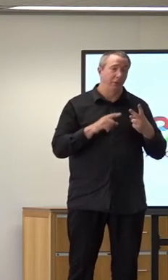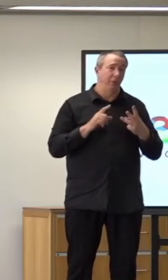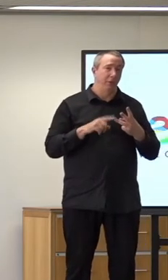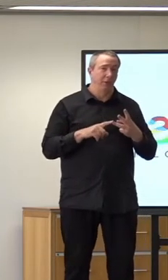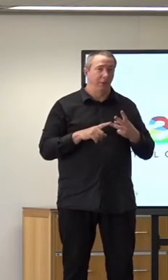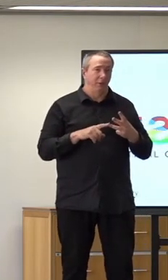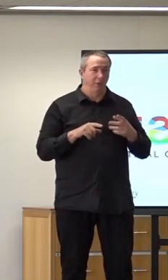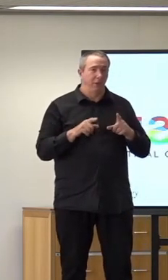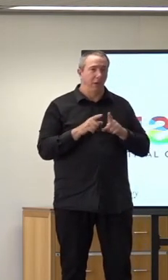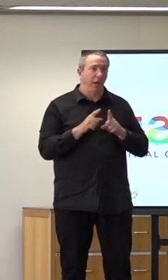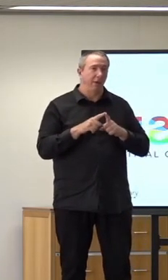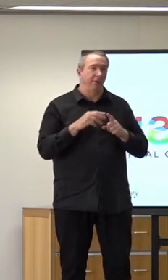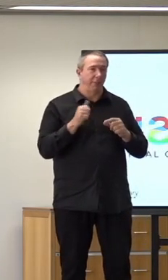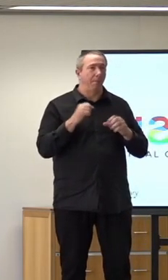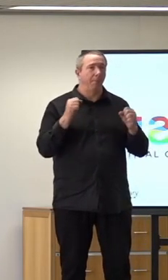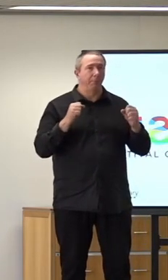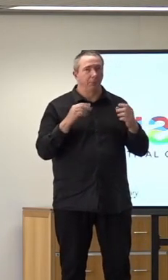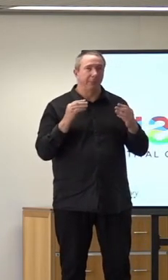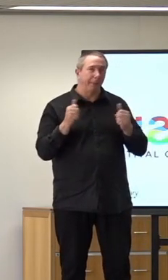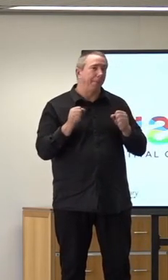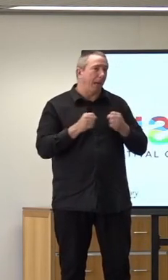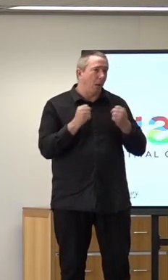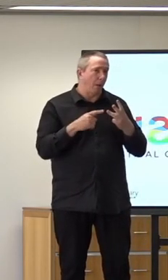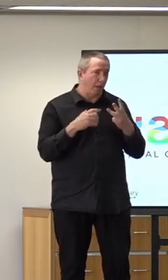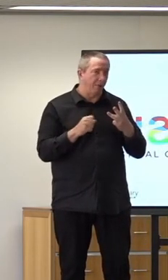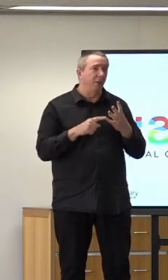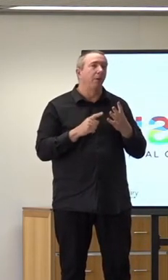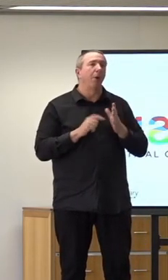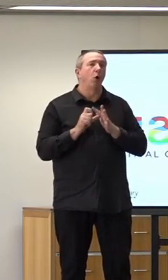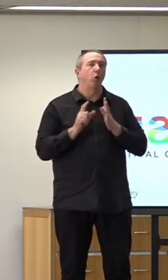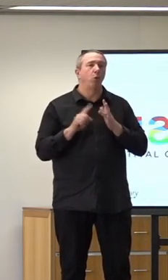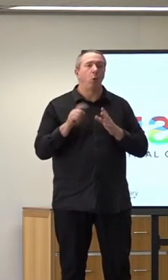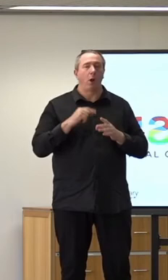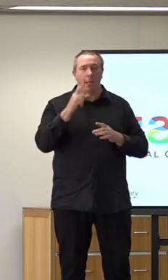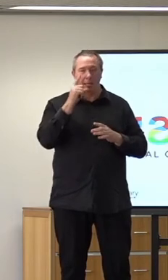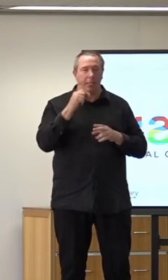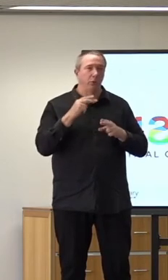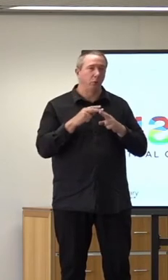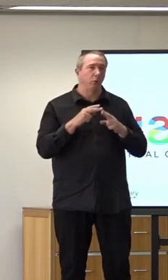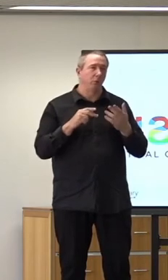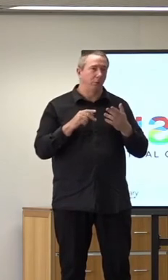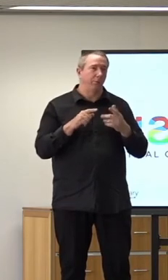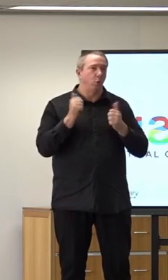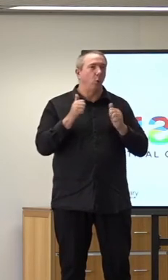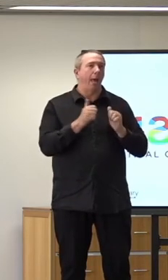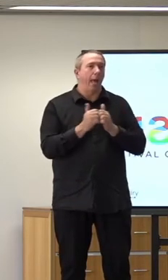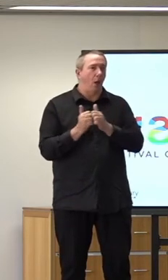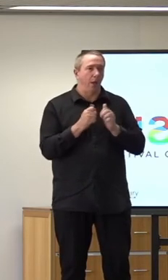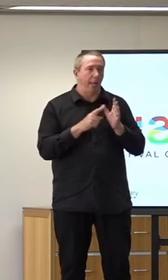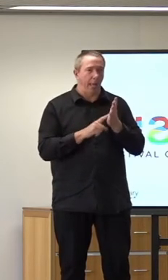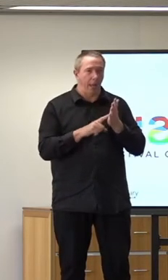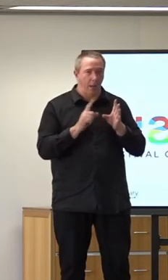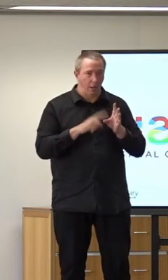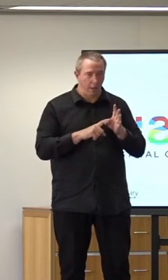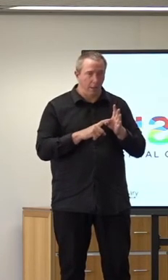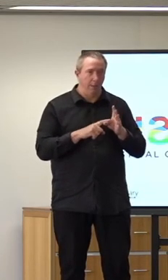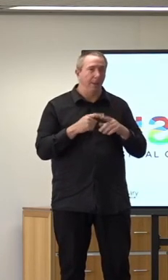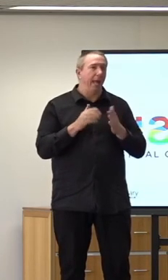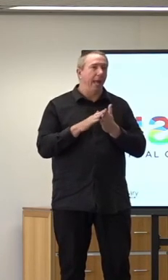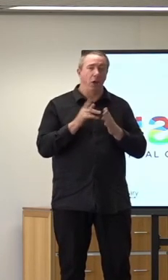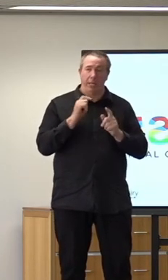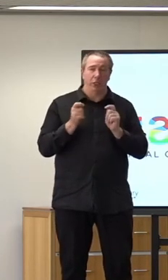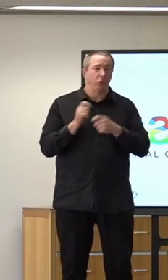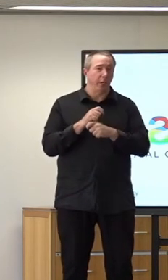has certain aspects of power. I do what I can to be a good ally for people, and how I can